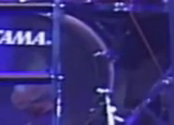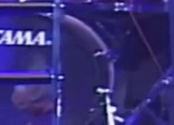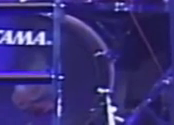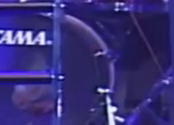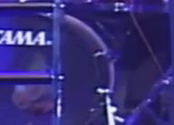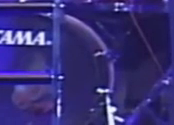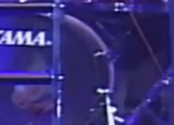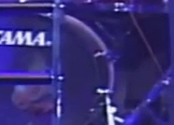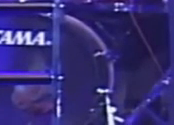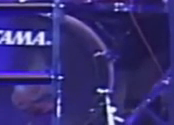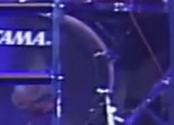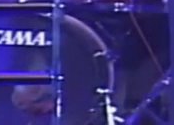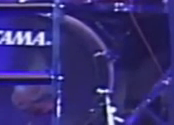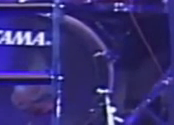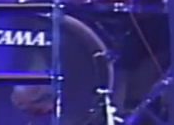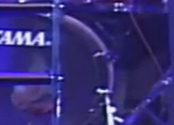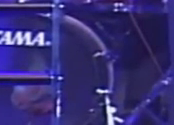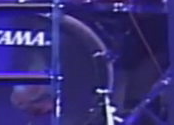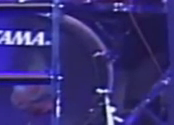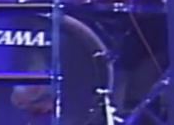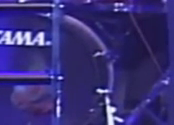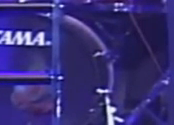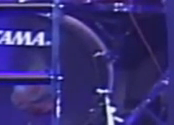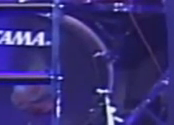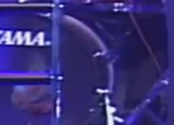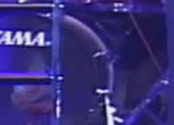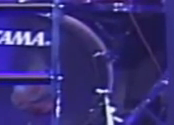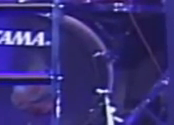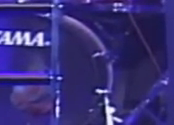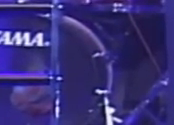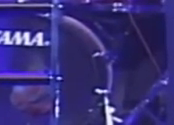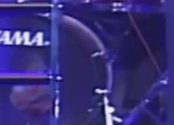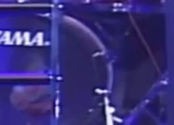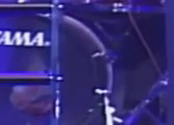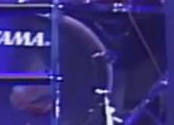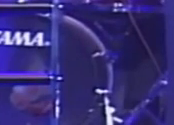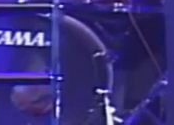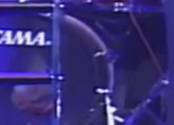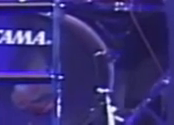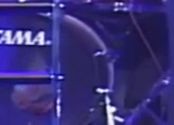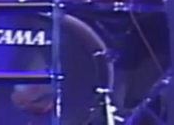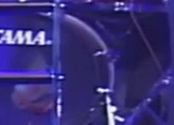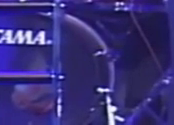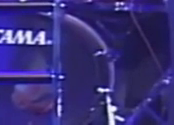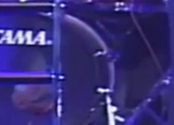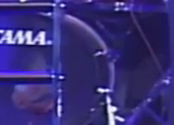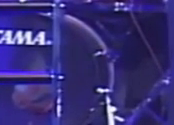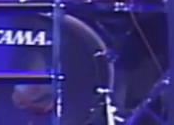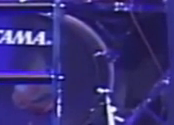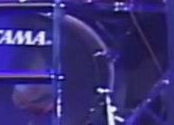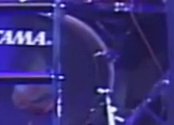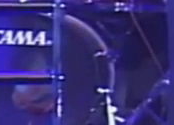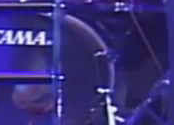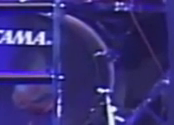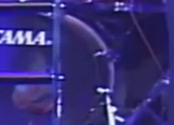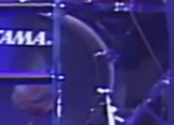my Savior of my soul. Thank you for